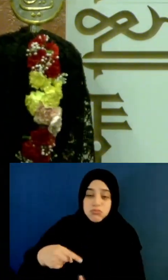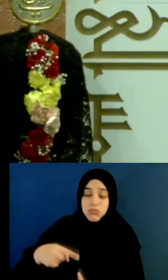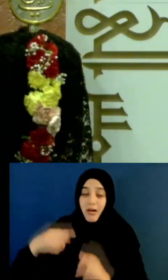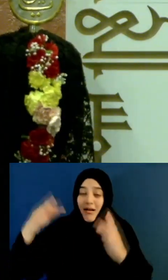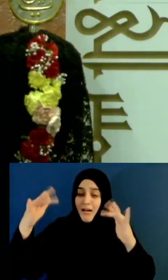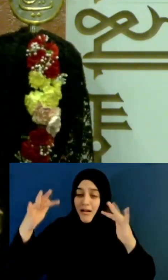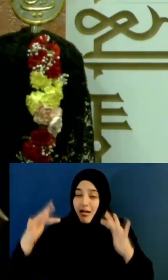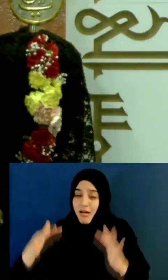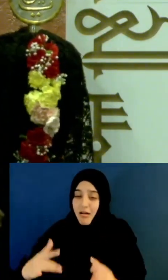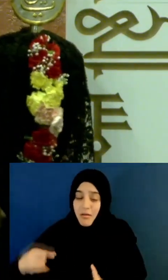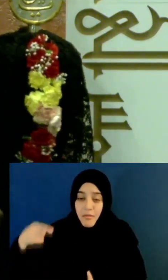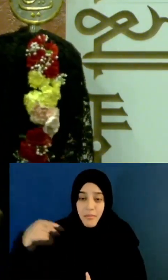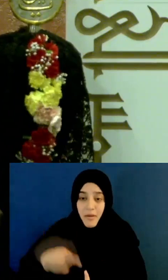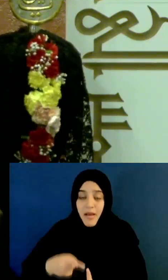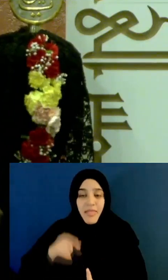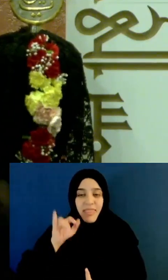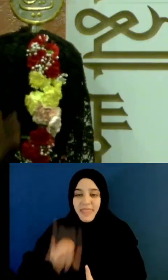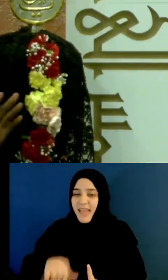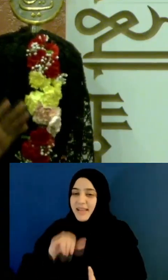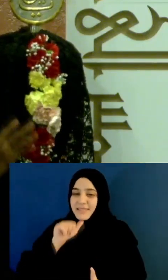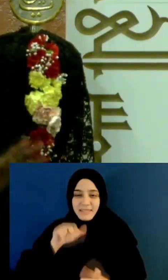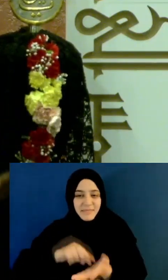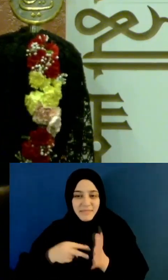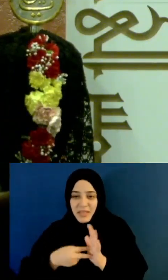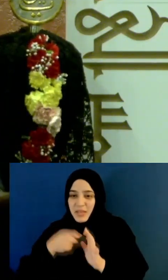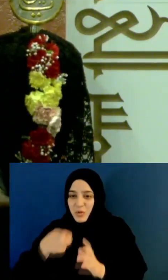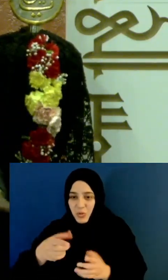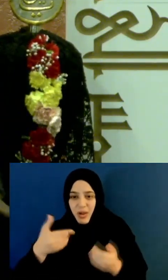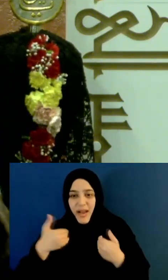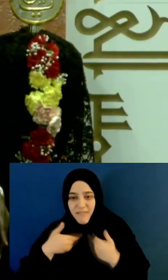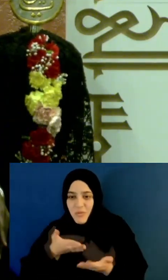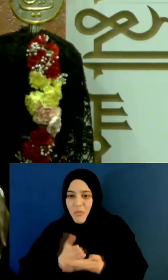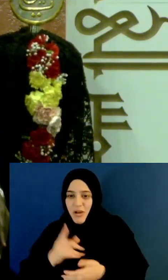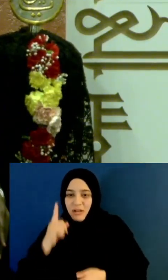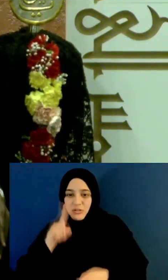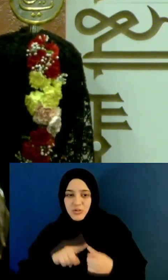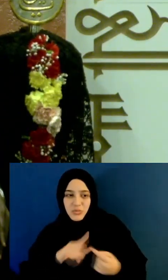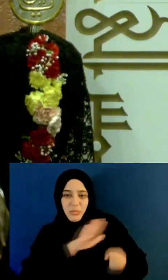boarding pass to undermine and ridicule others.